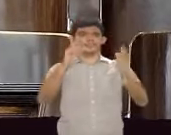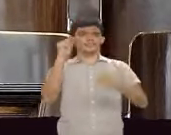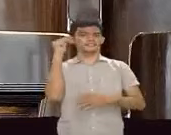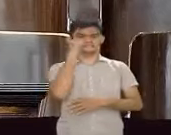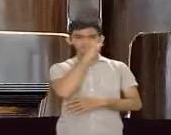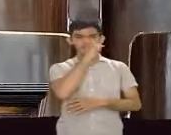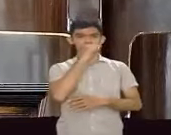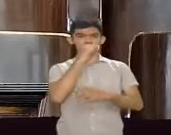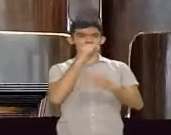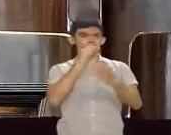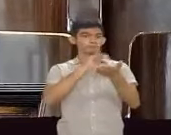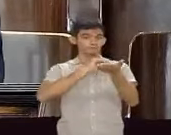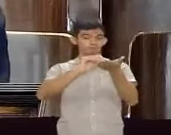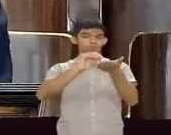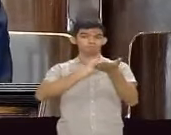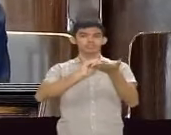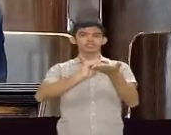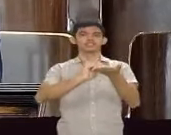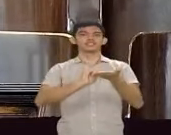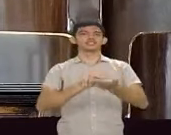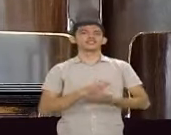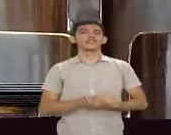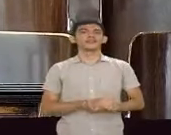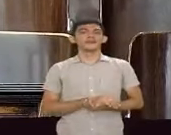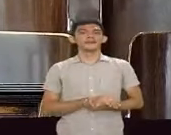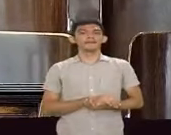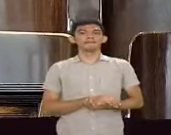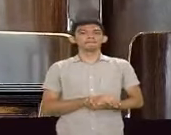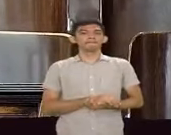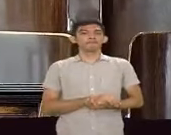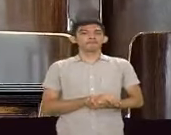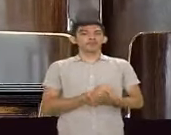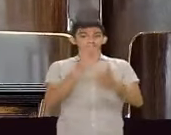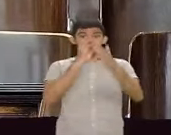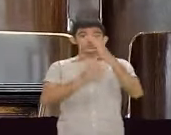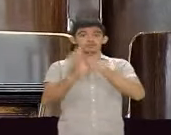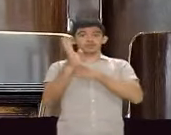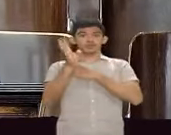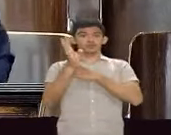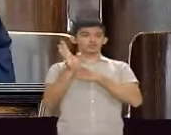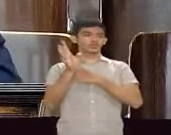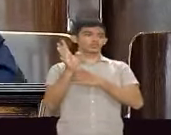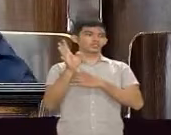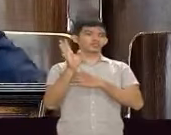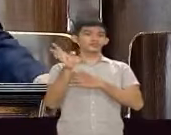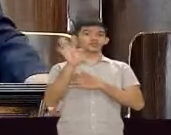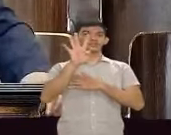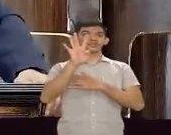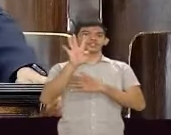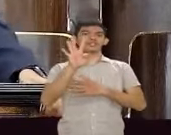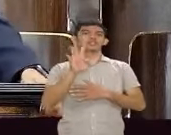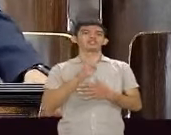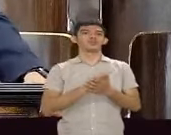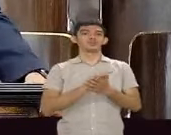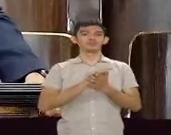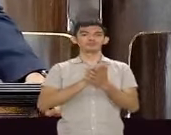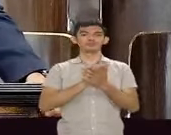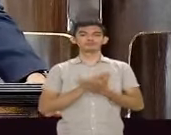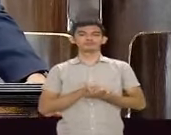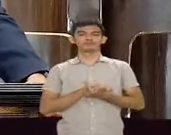in ancient time. Jeremiah chapter 44, starting from verse number 16. Jeremiah here